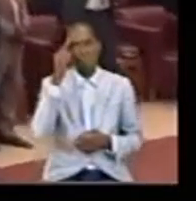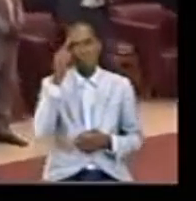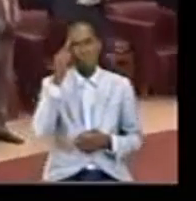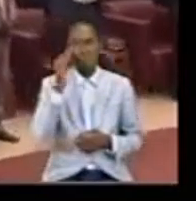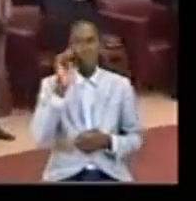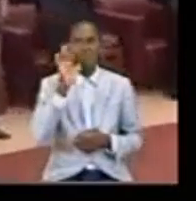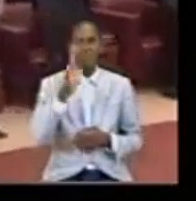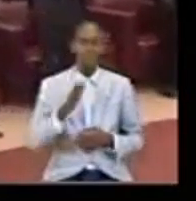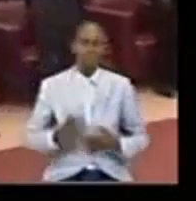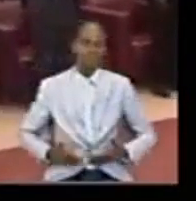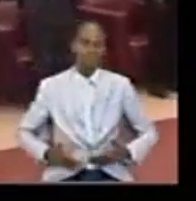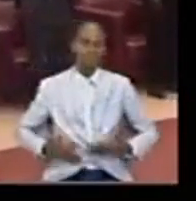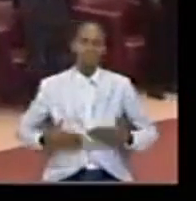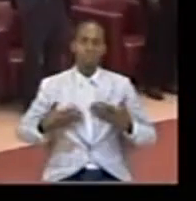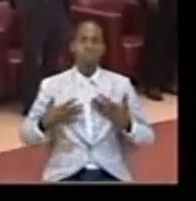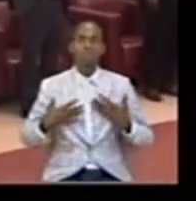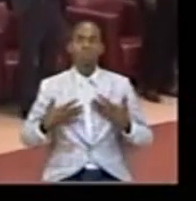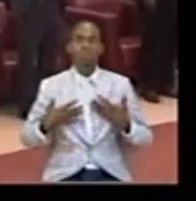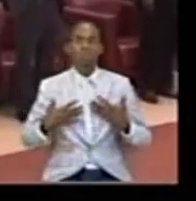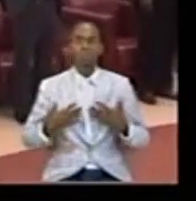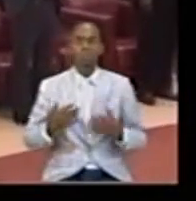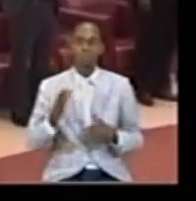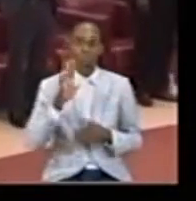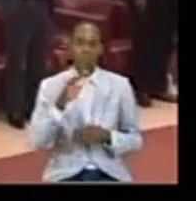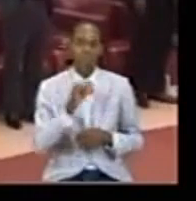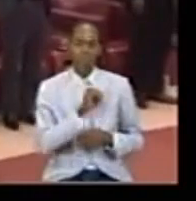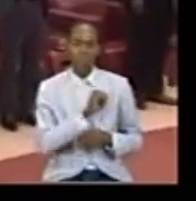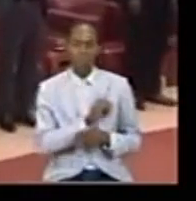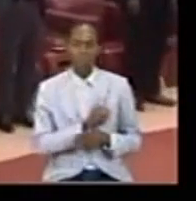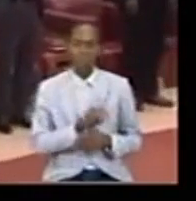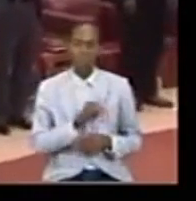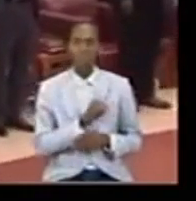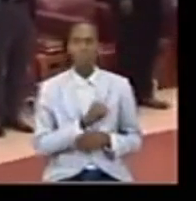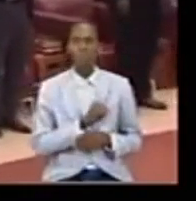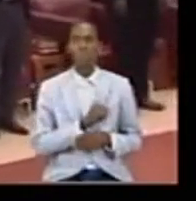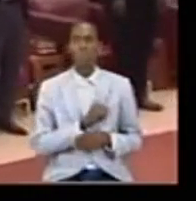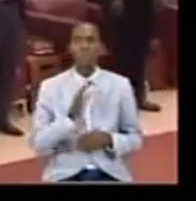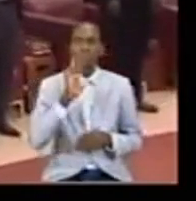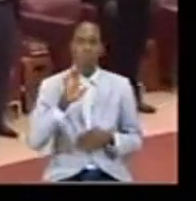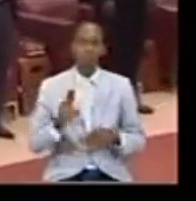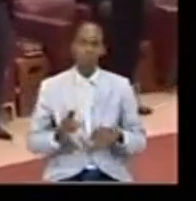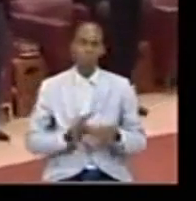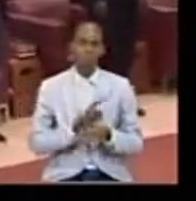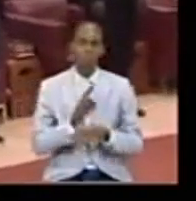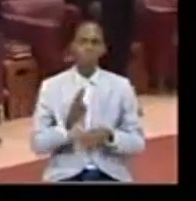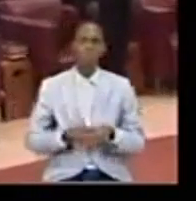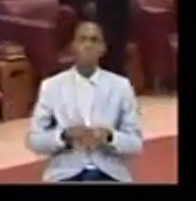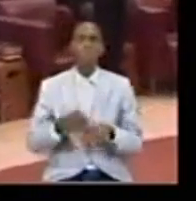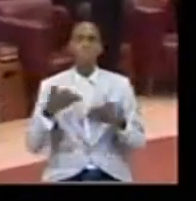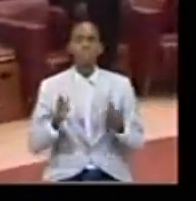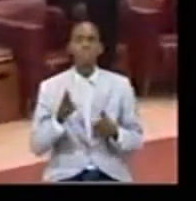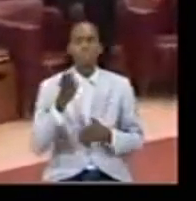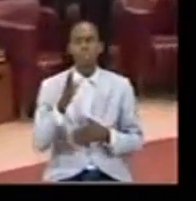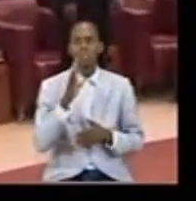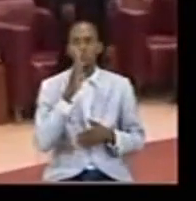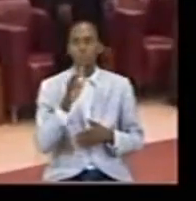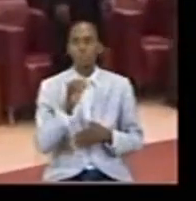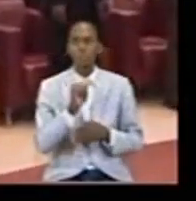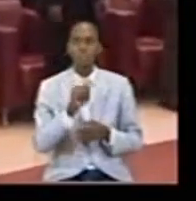Your lifestyle, your attitude, your nature, let there be